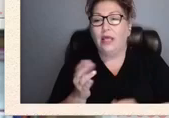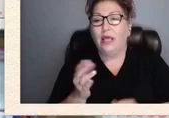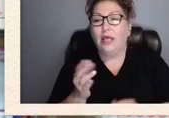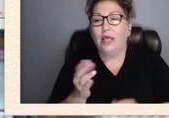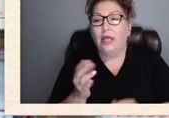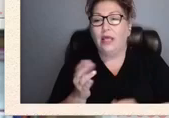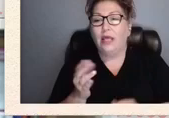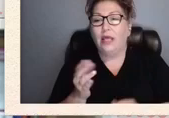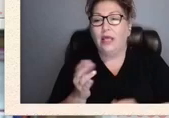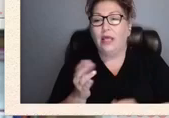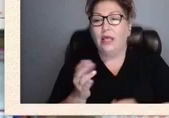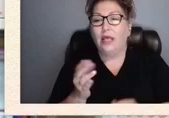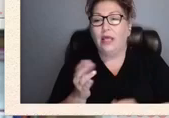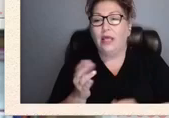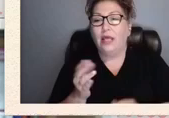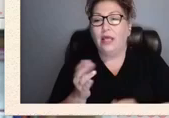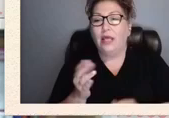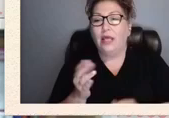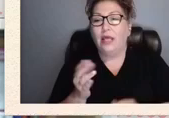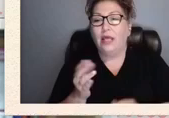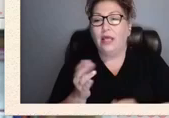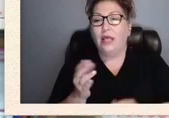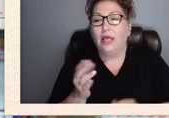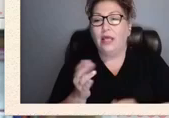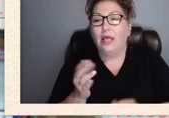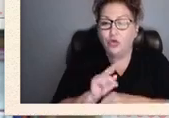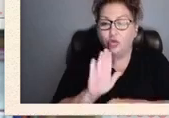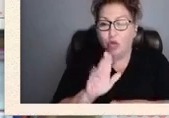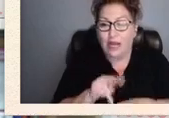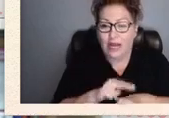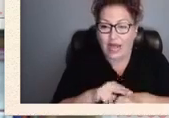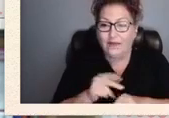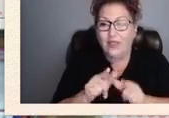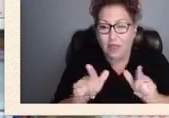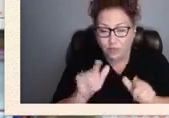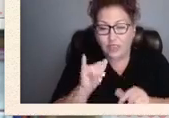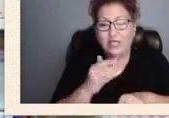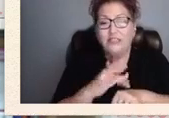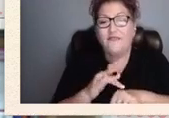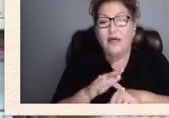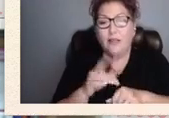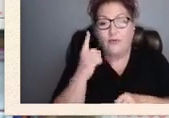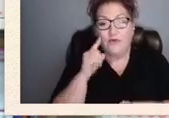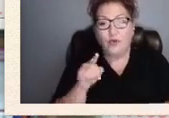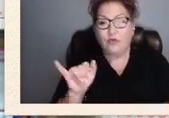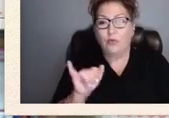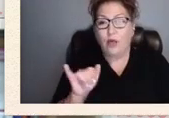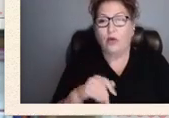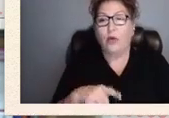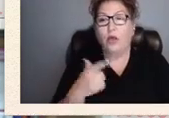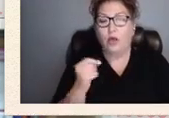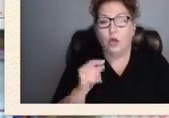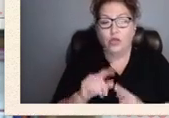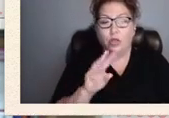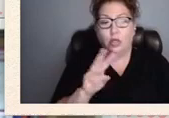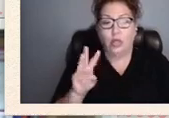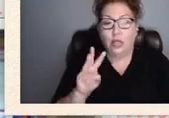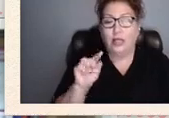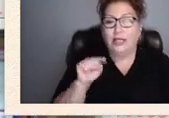to use it in your native language, that's available to you as well. You can go to